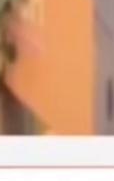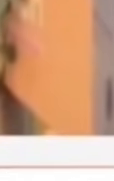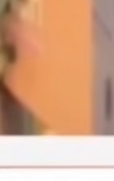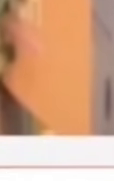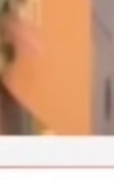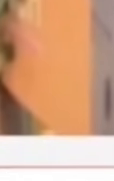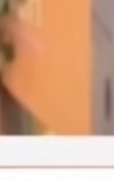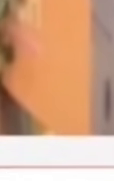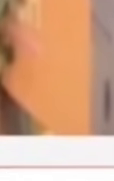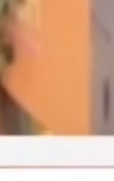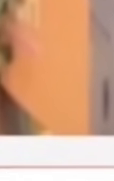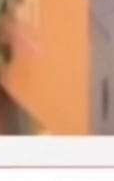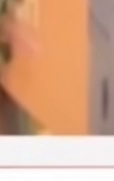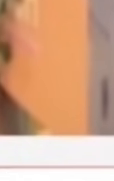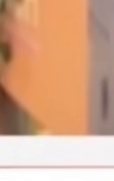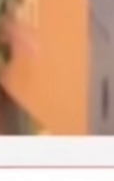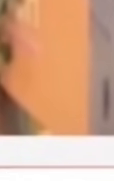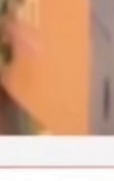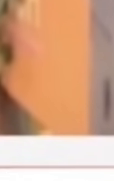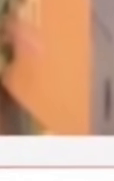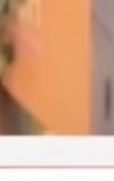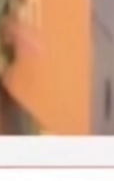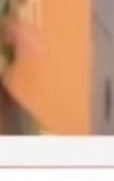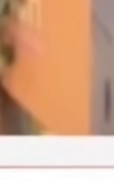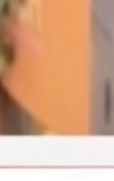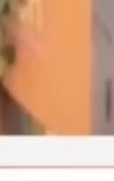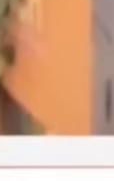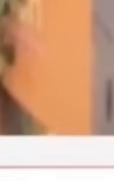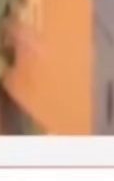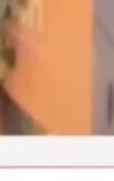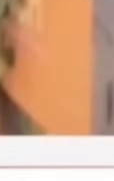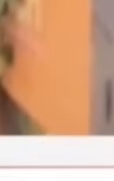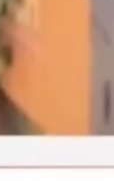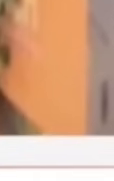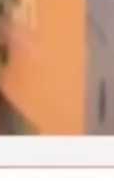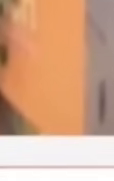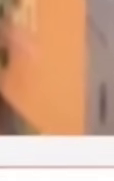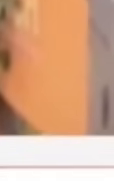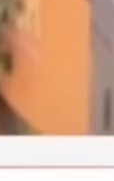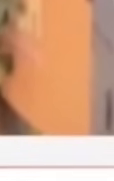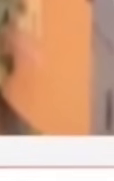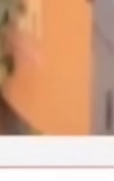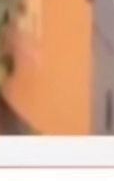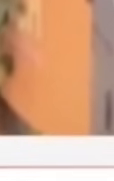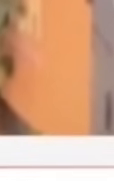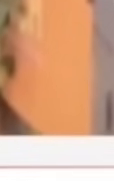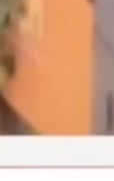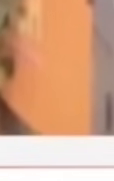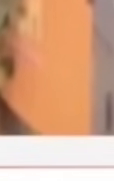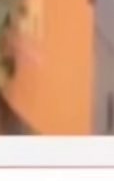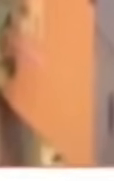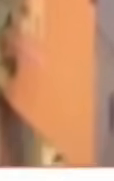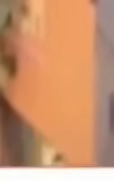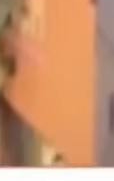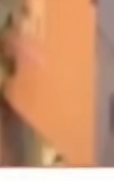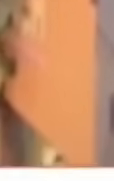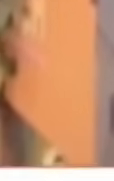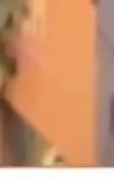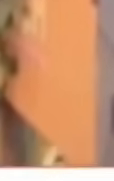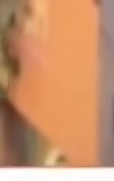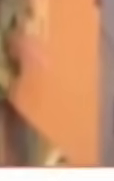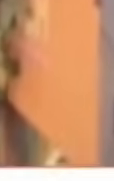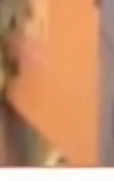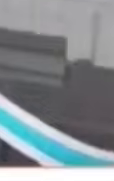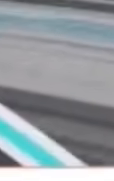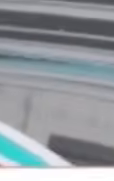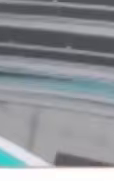Wolves mbadde njagala Wolves eddeme bankwatireyo nga 2-0 kuba ndaba eyugayuga zikyenkota kyasobola